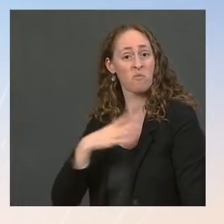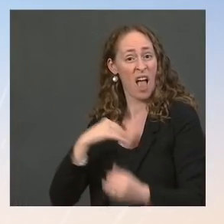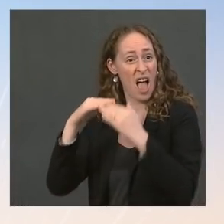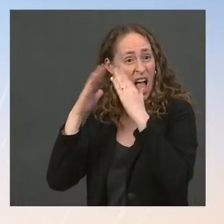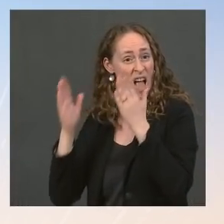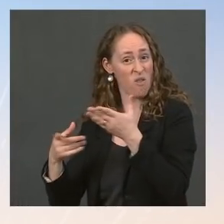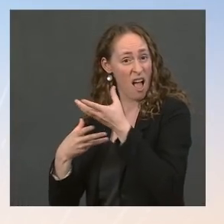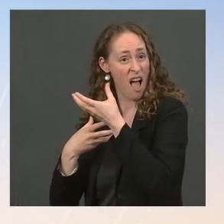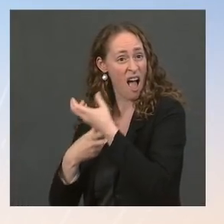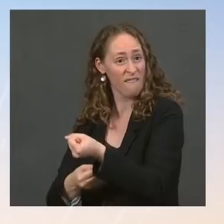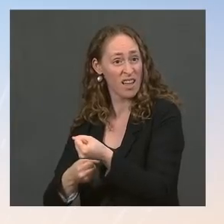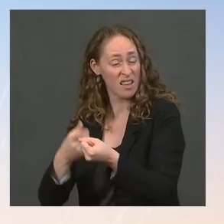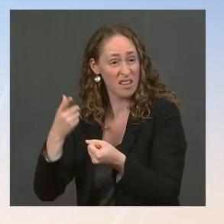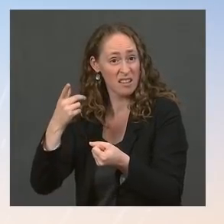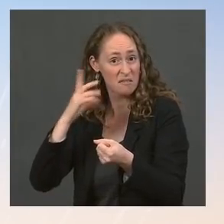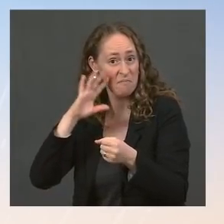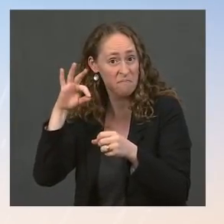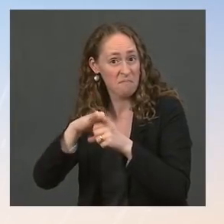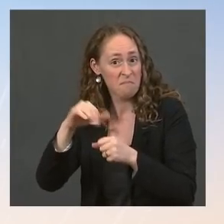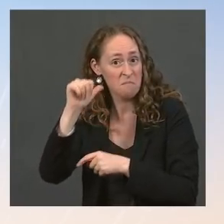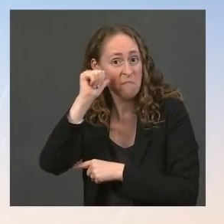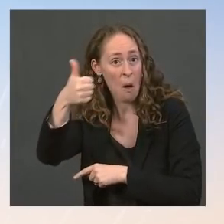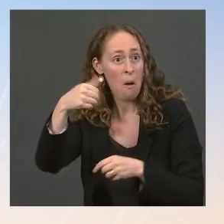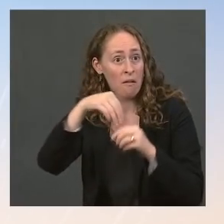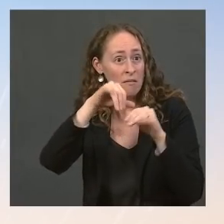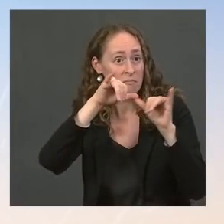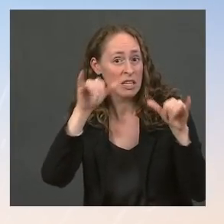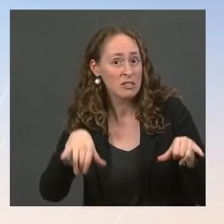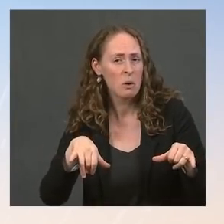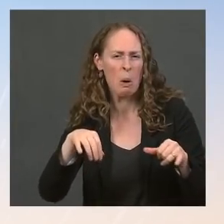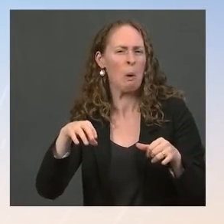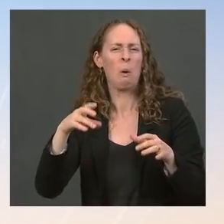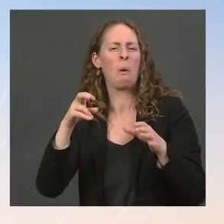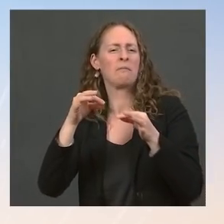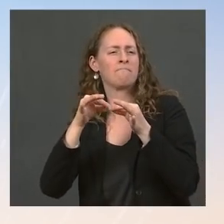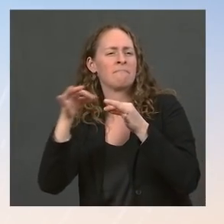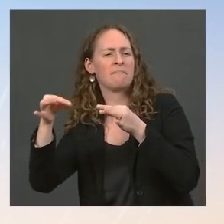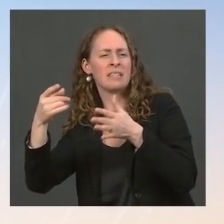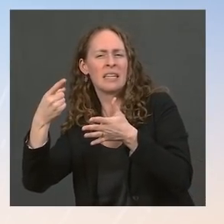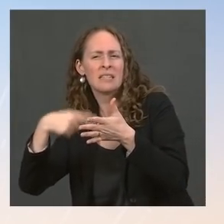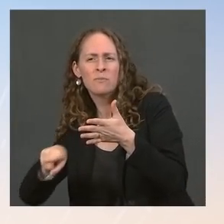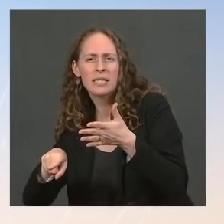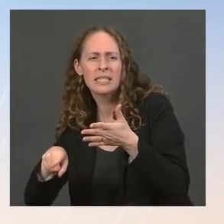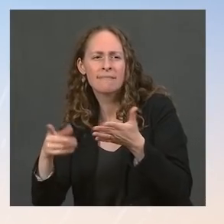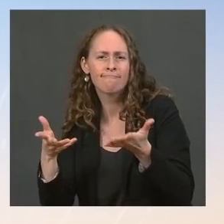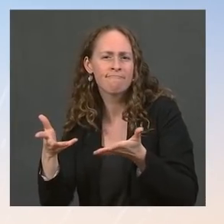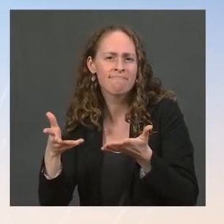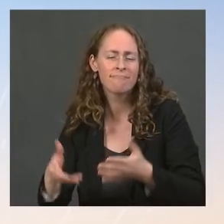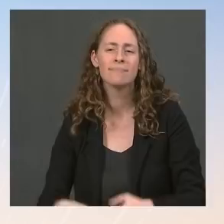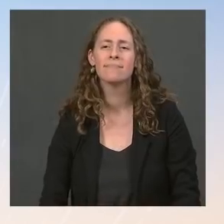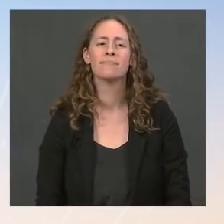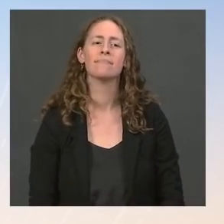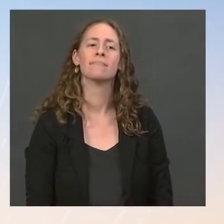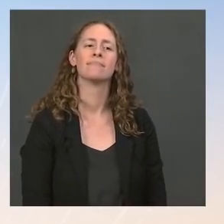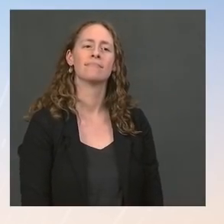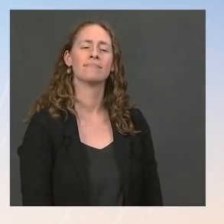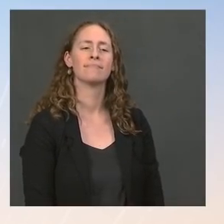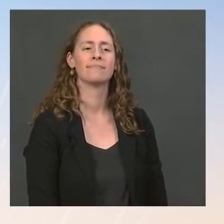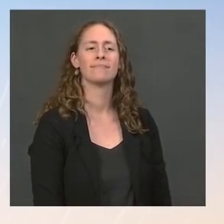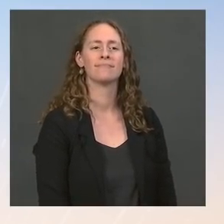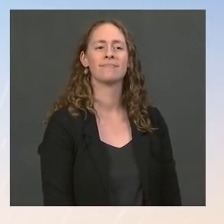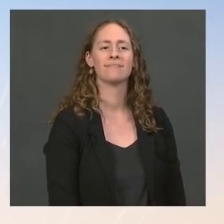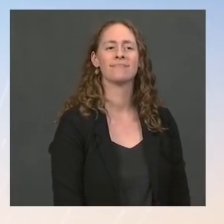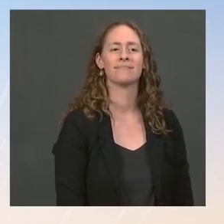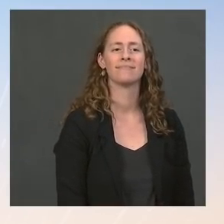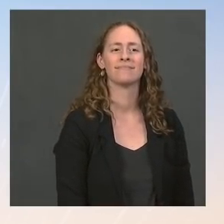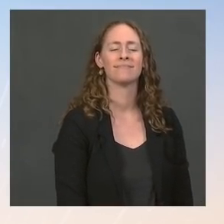infrastructure tomorrow, or do you think that could slip into next week? Have you gotten any assurances? Well, this is why we all came to Washington. It's